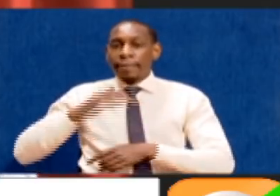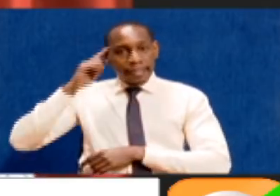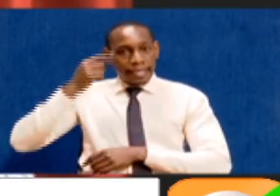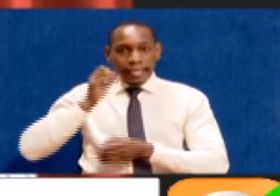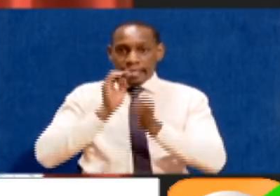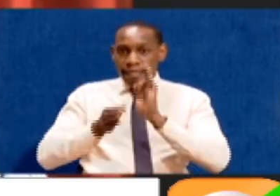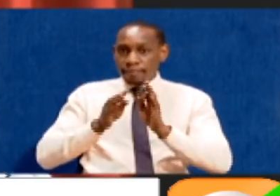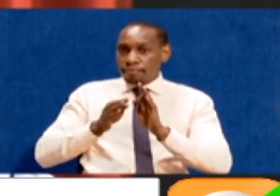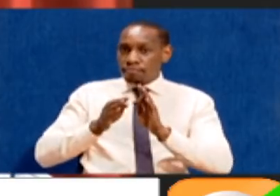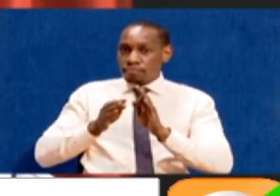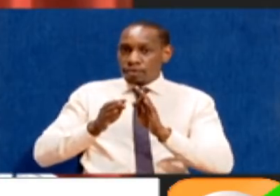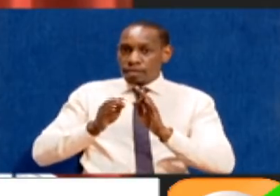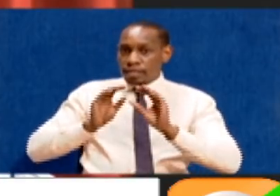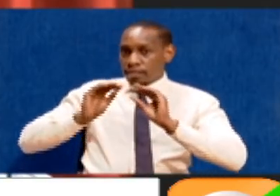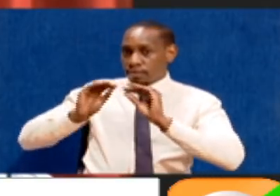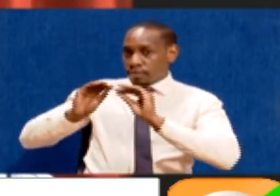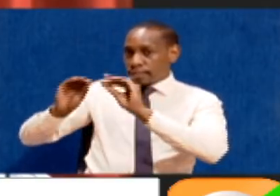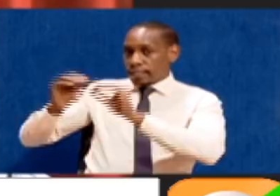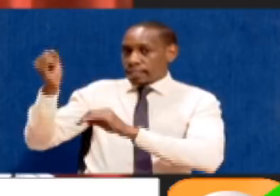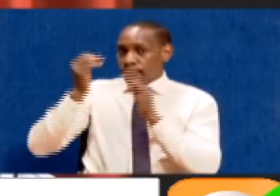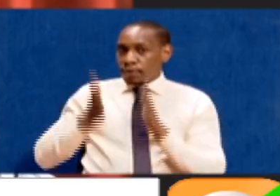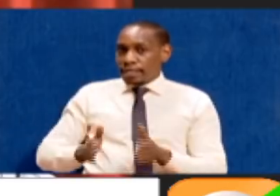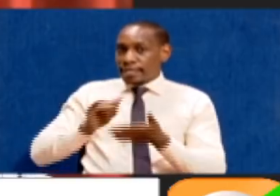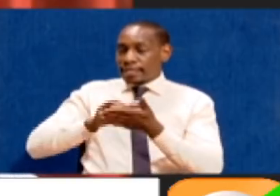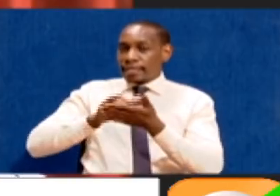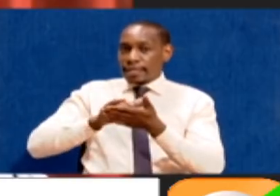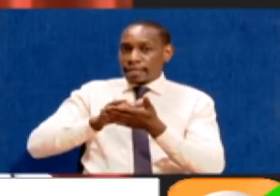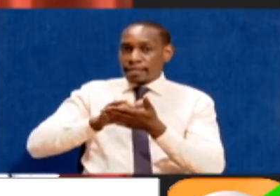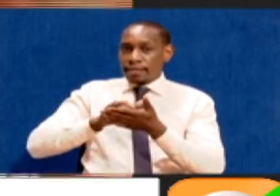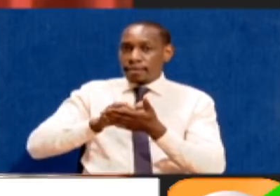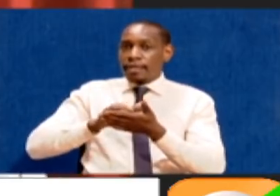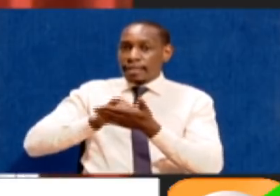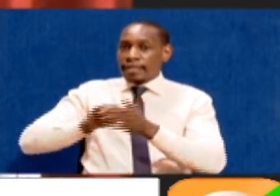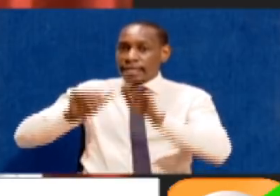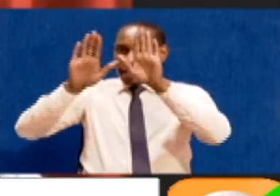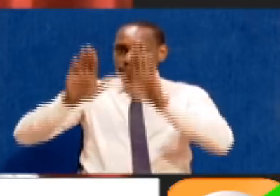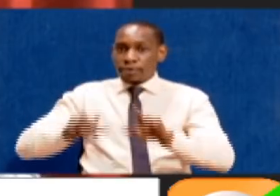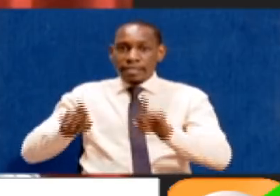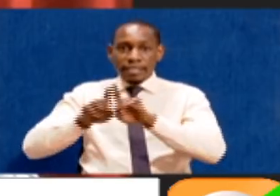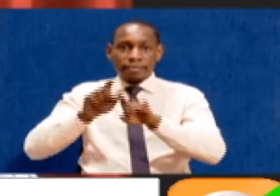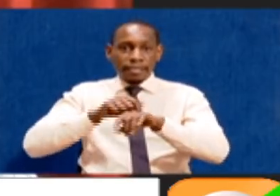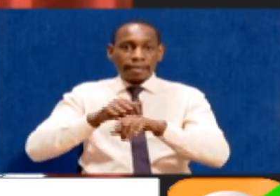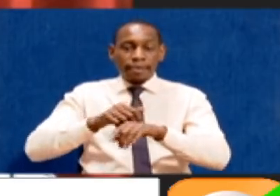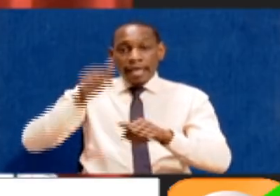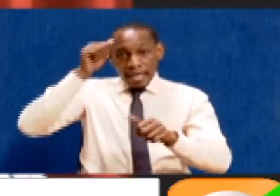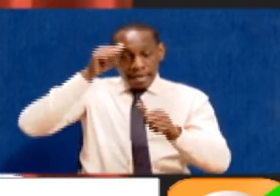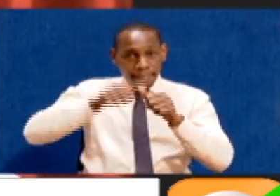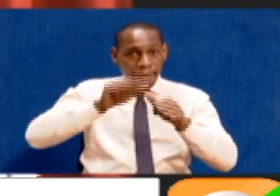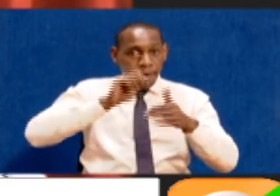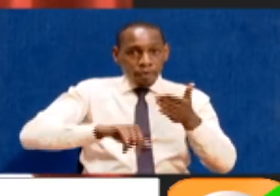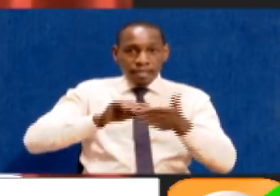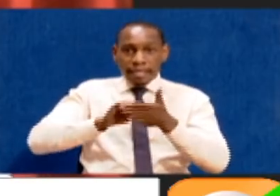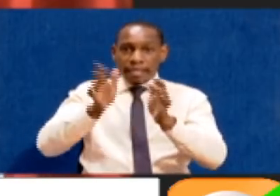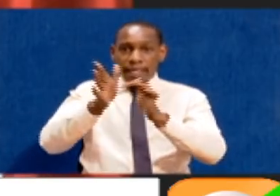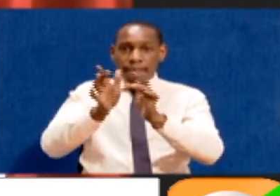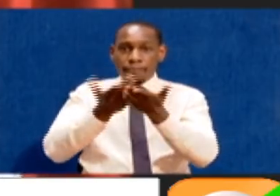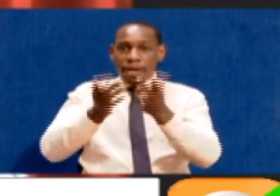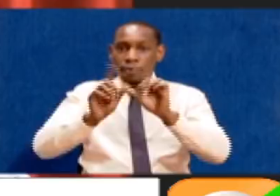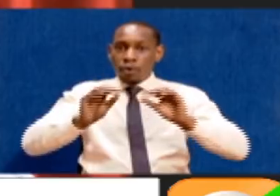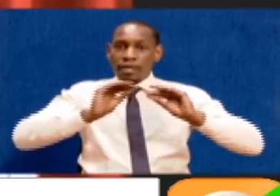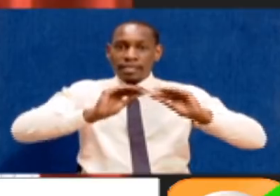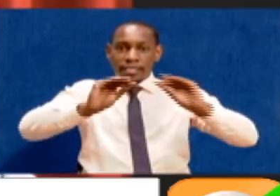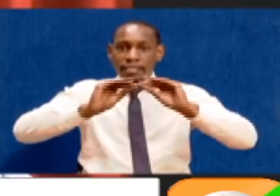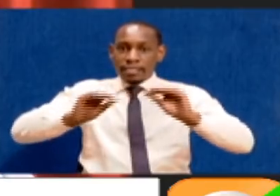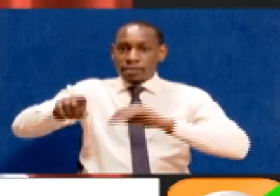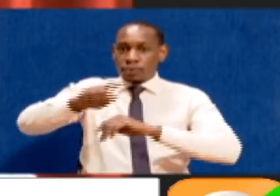if we can put that to our politicians, mm-hmm. that is important. And at the same time, don't forget that the scriptures teach us